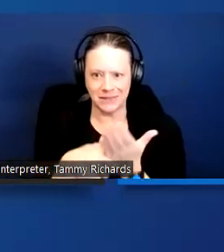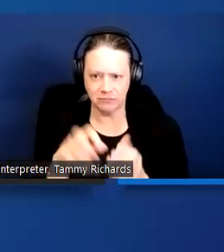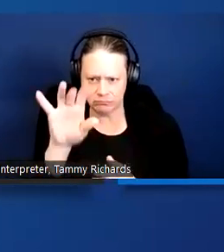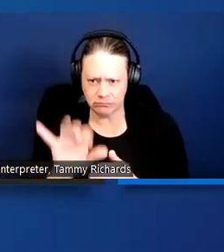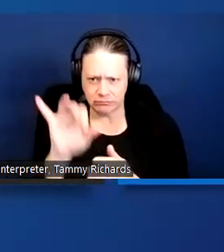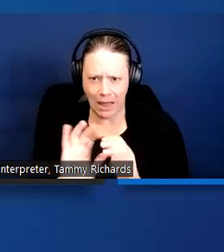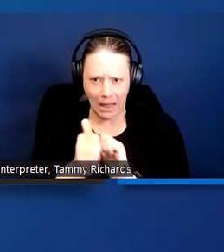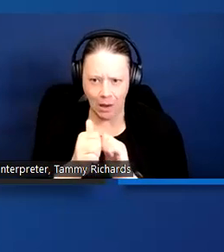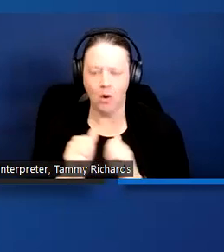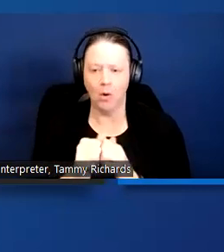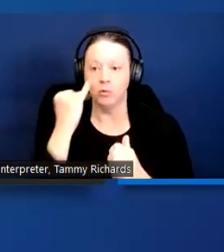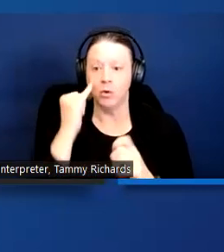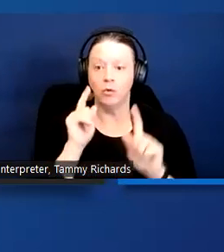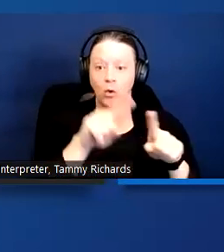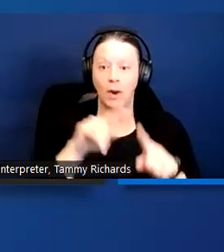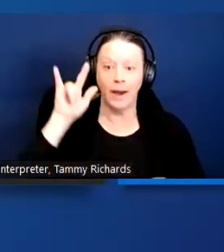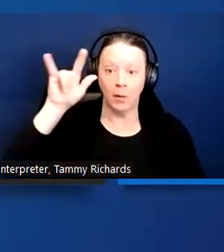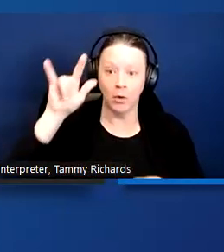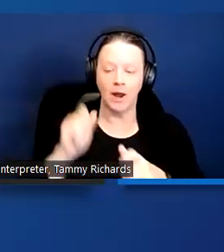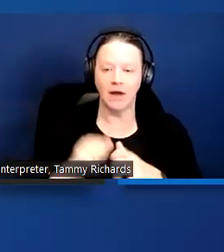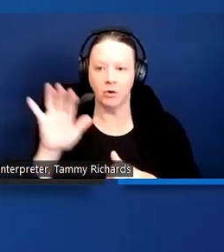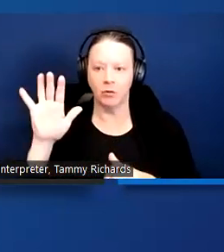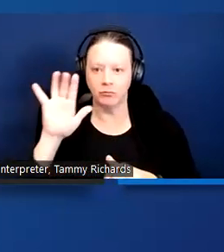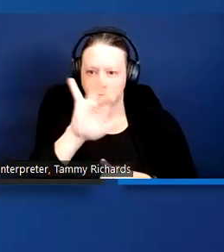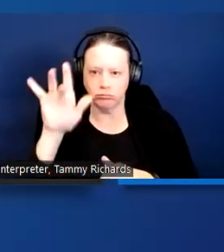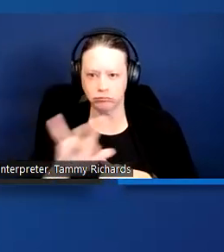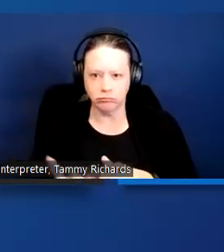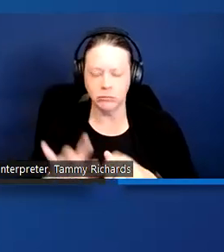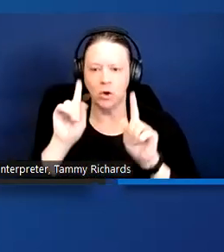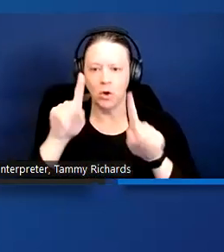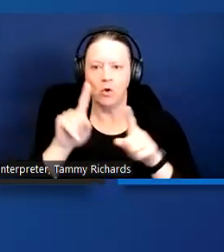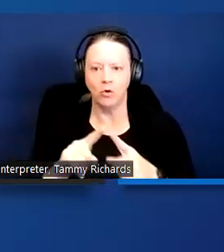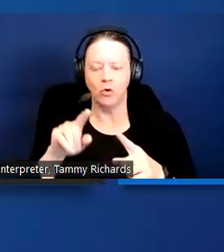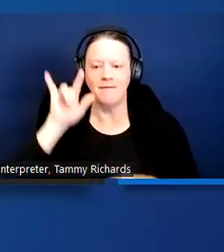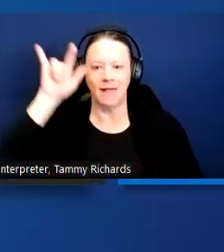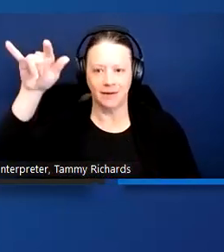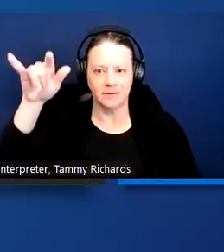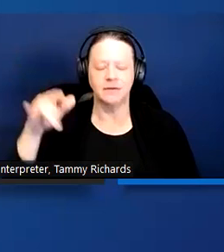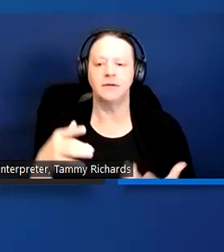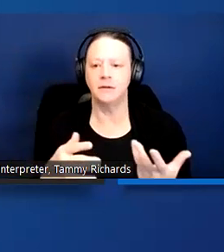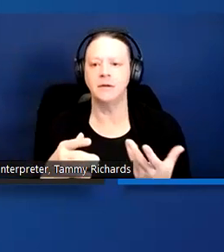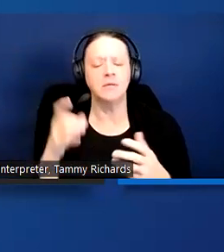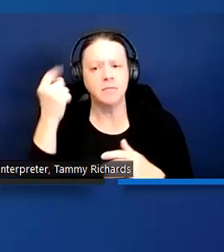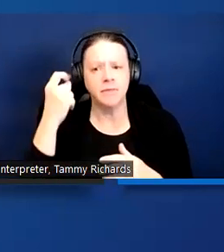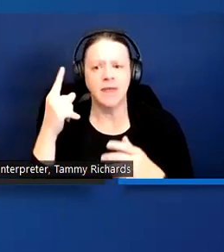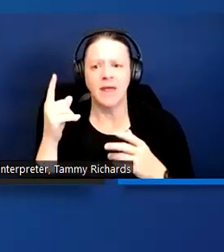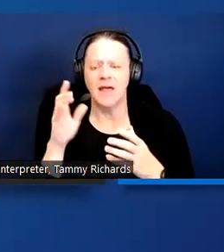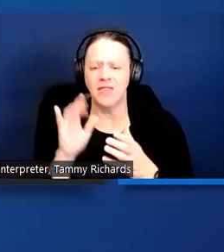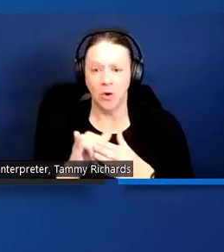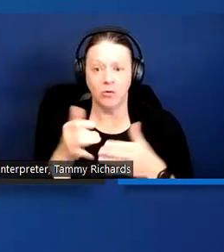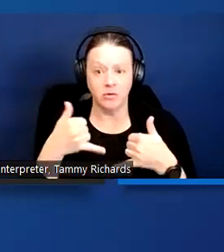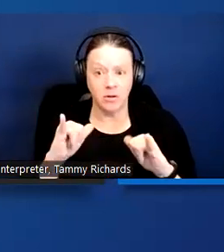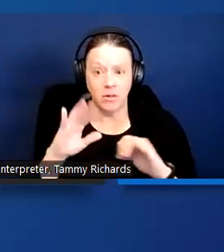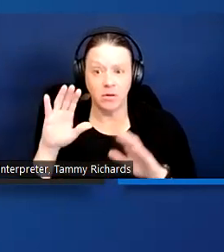in before your flight. They're still computers, they're still software, but they're considered different legally